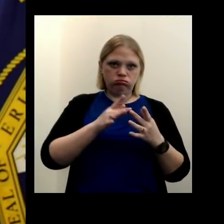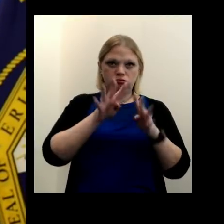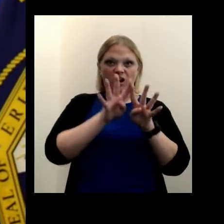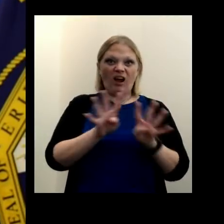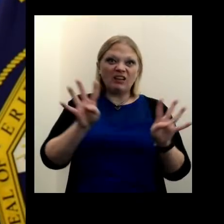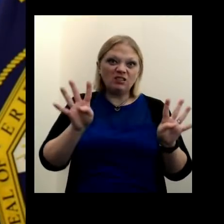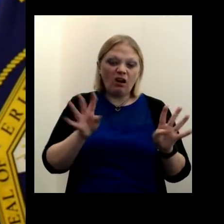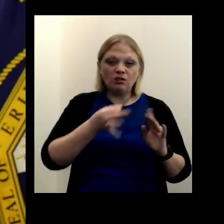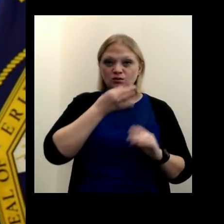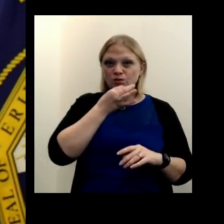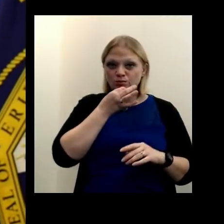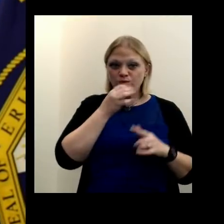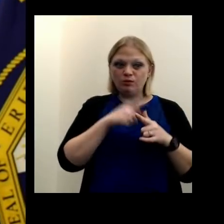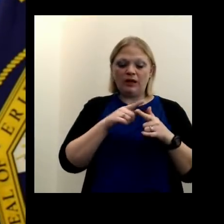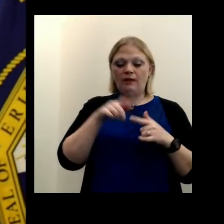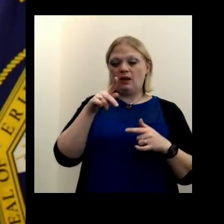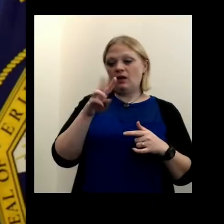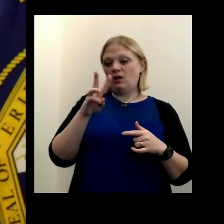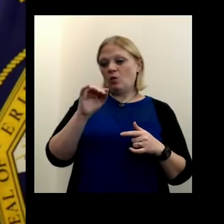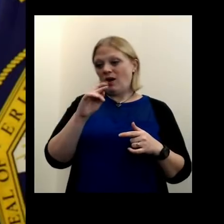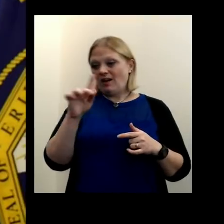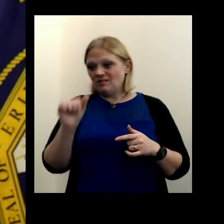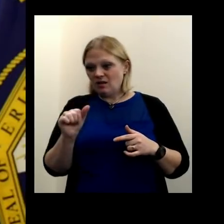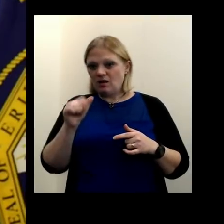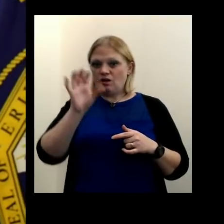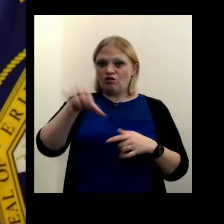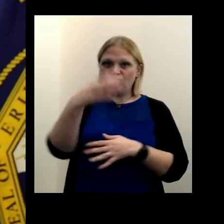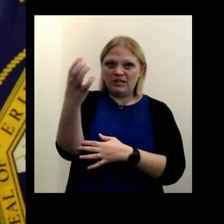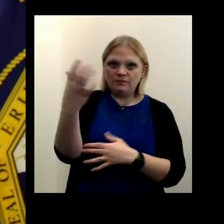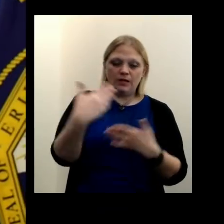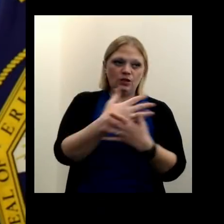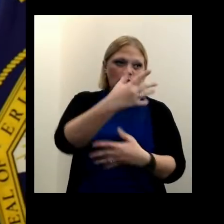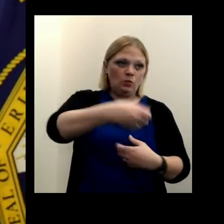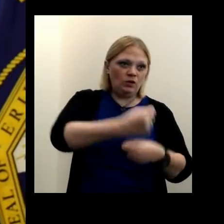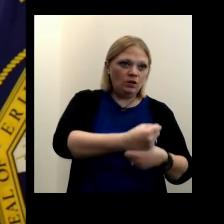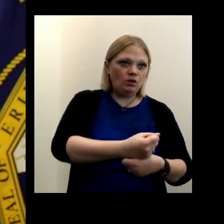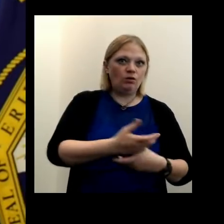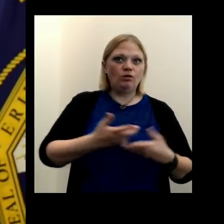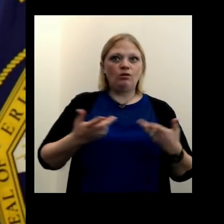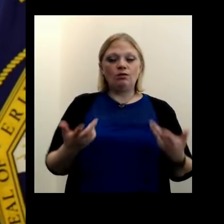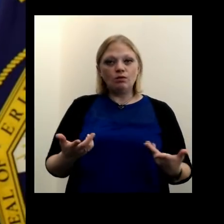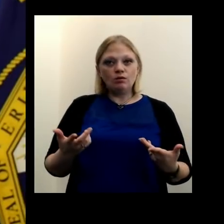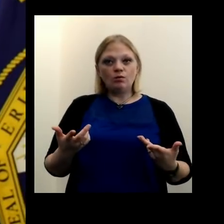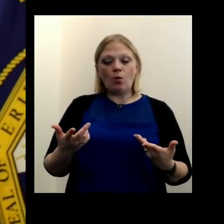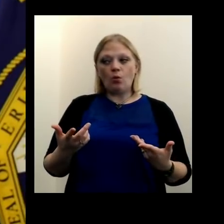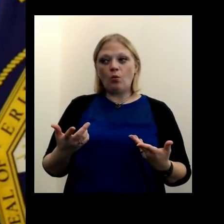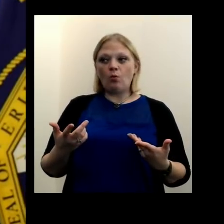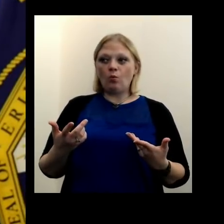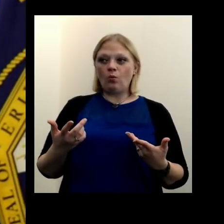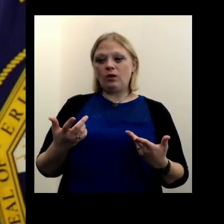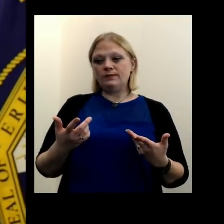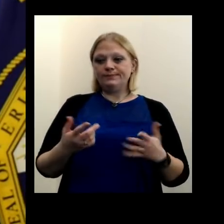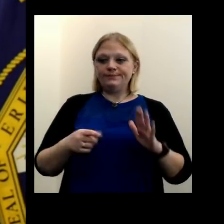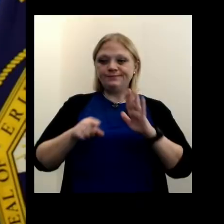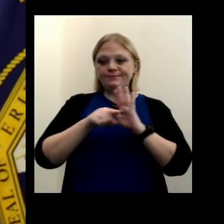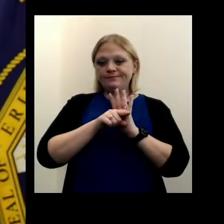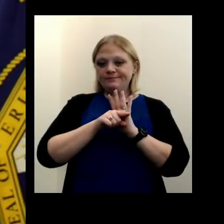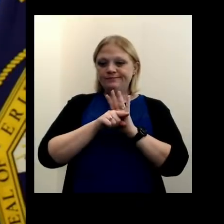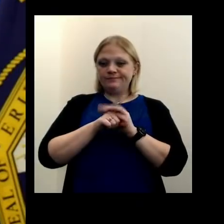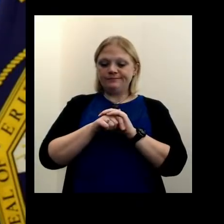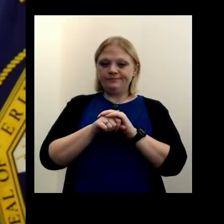shortly, and then Kwanzaa, then Christmas, then New Year's. Minus some serious